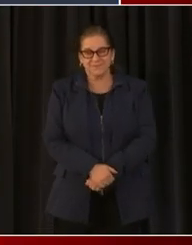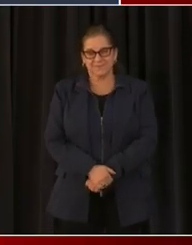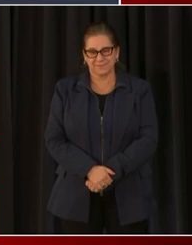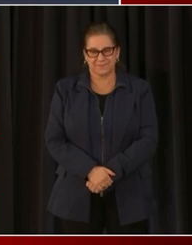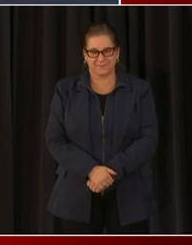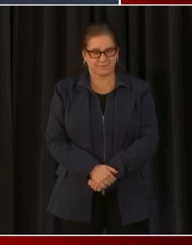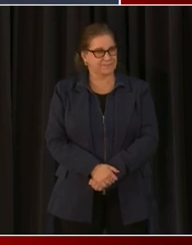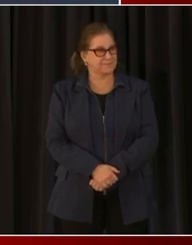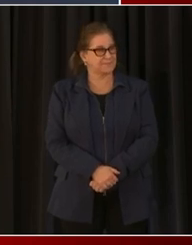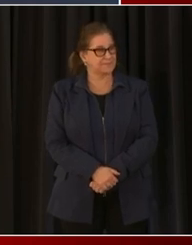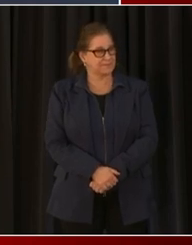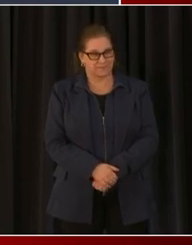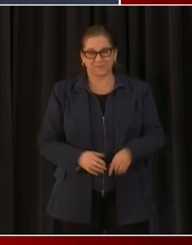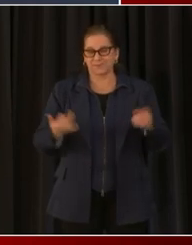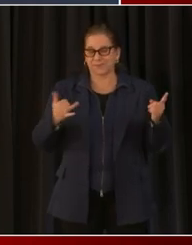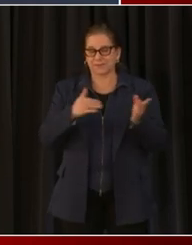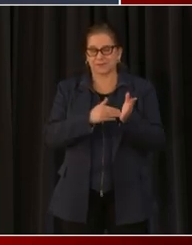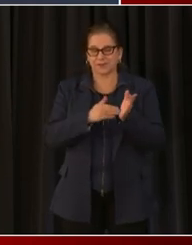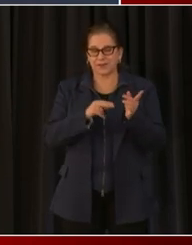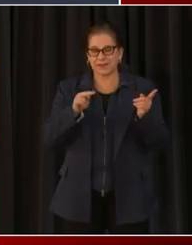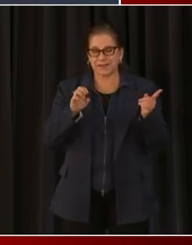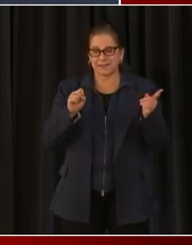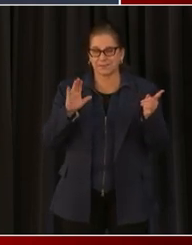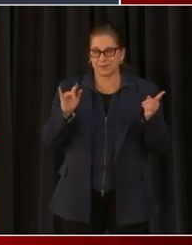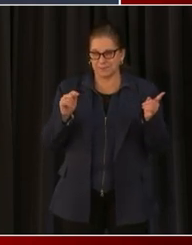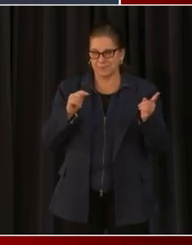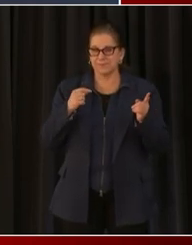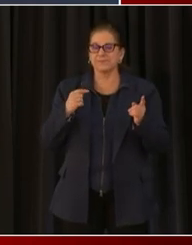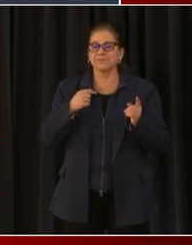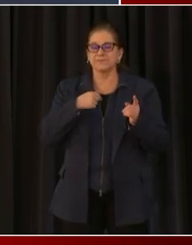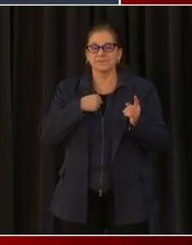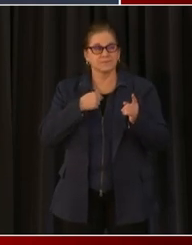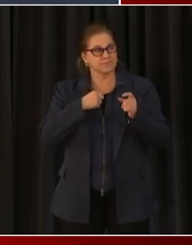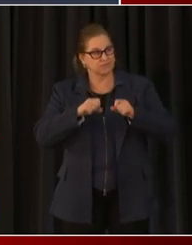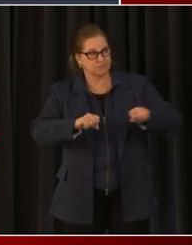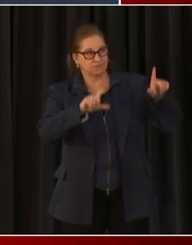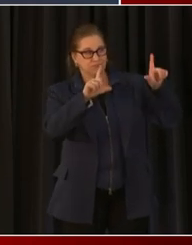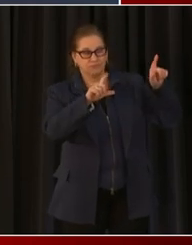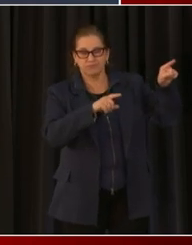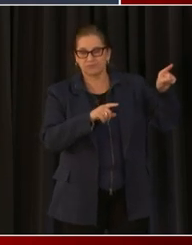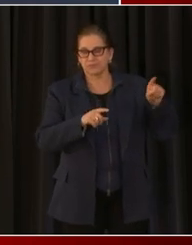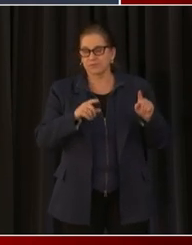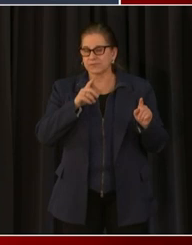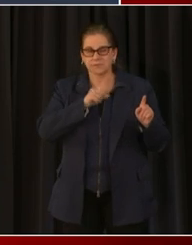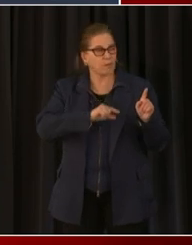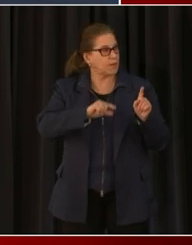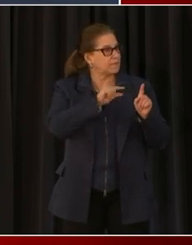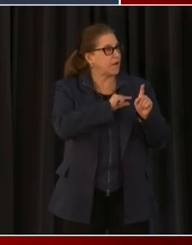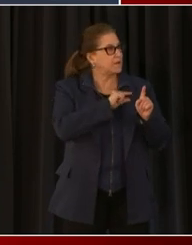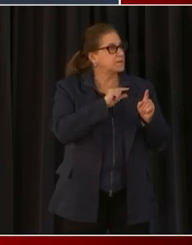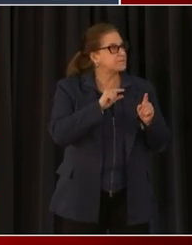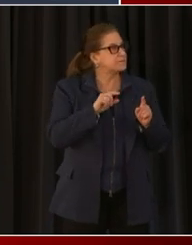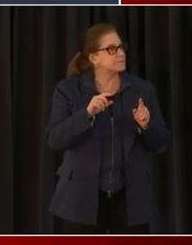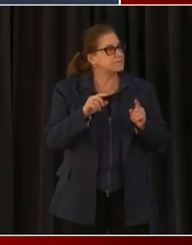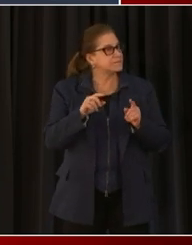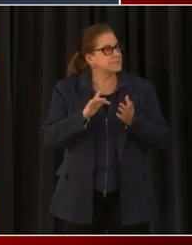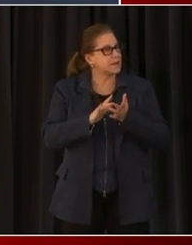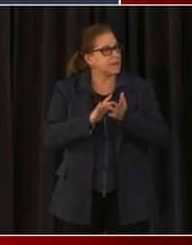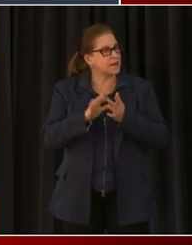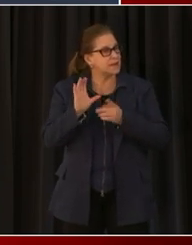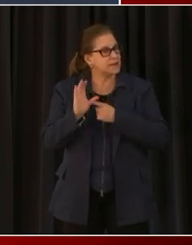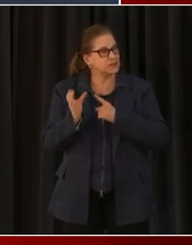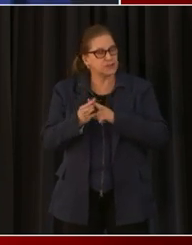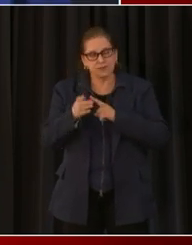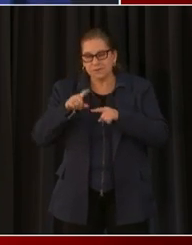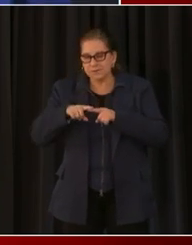will note that the list of qualifying medical conditions is before you. We had previously, in identifying